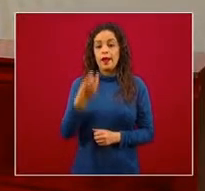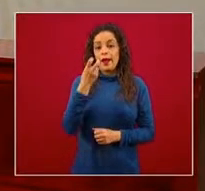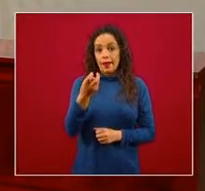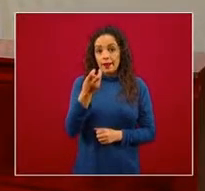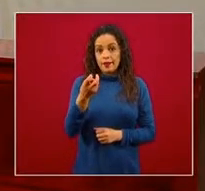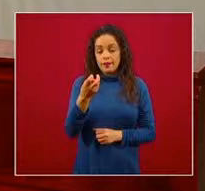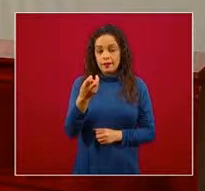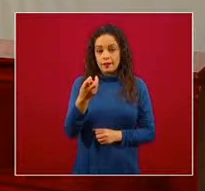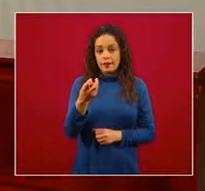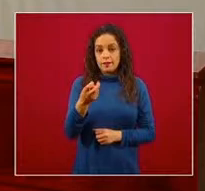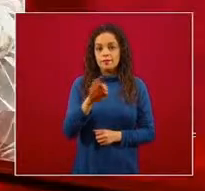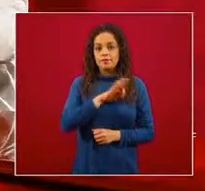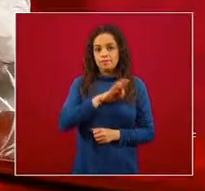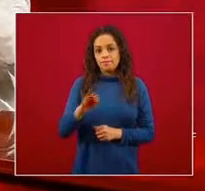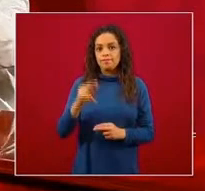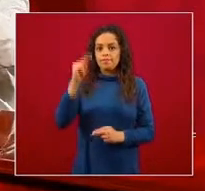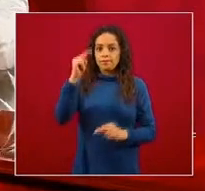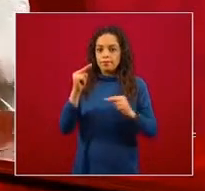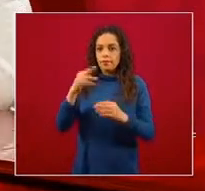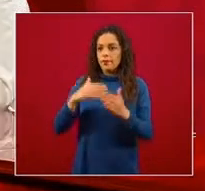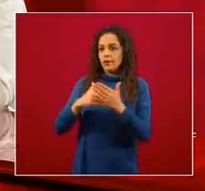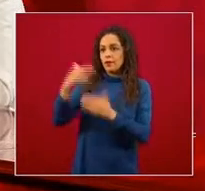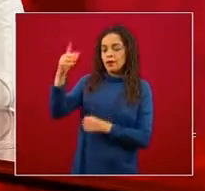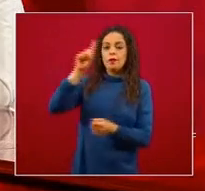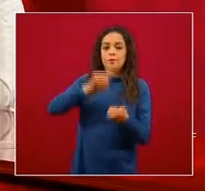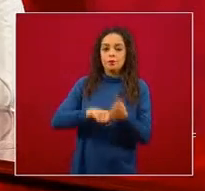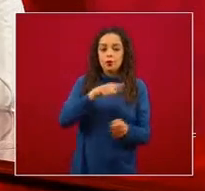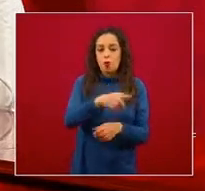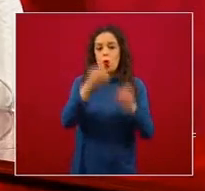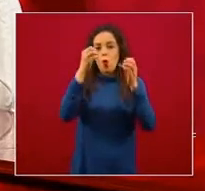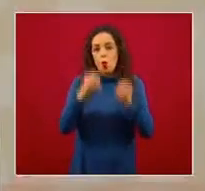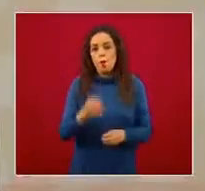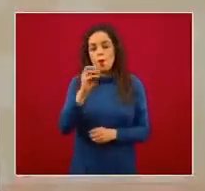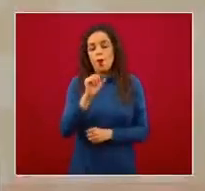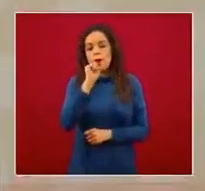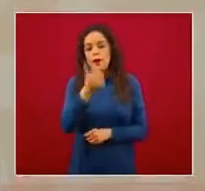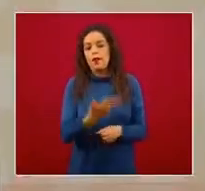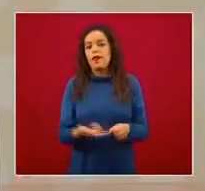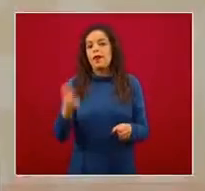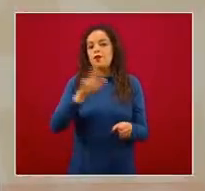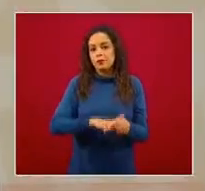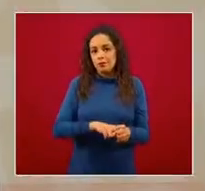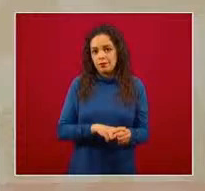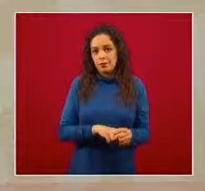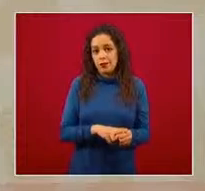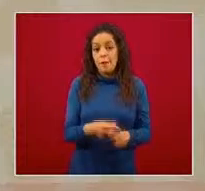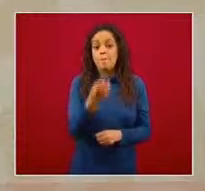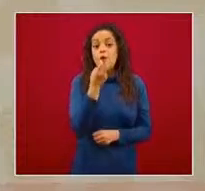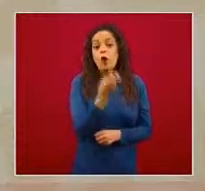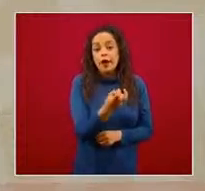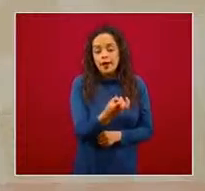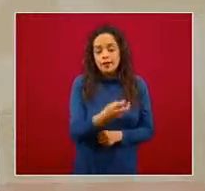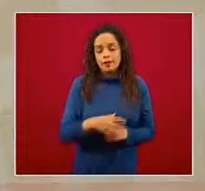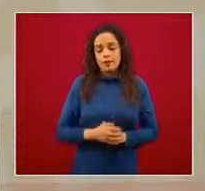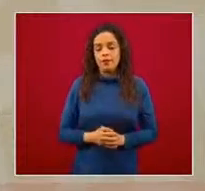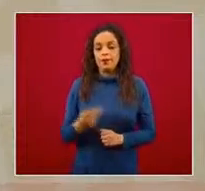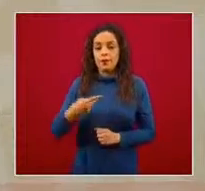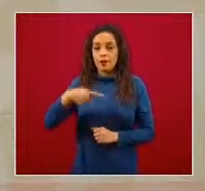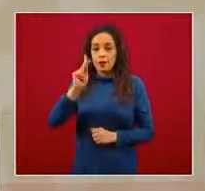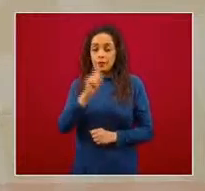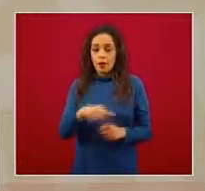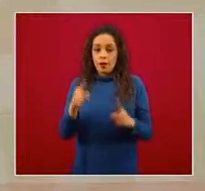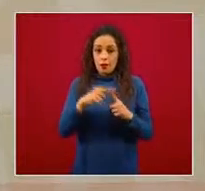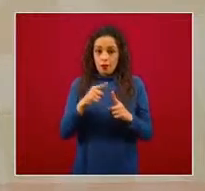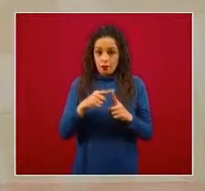the period is getting extended, and that's why we see the numbers increasing regarding hospital availability.